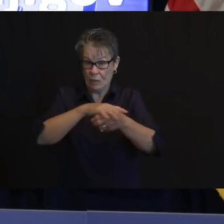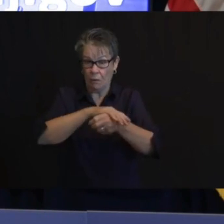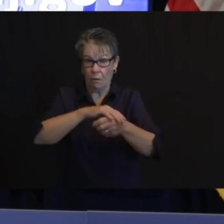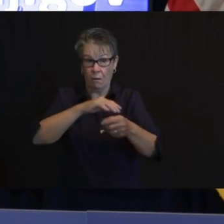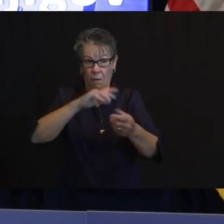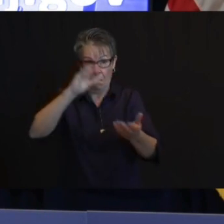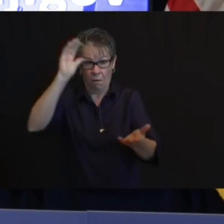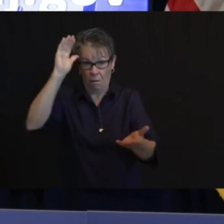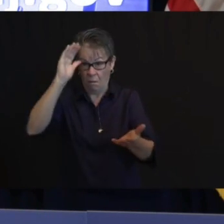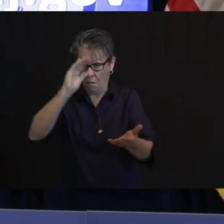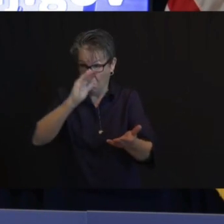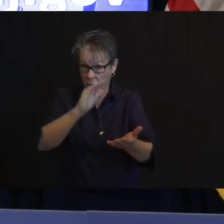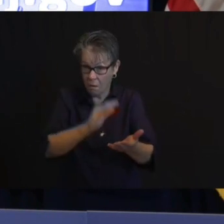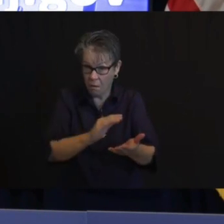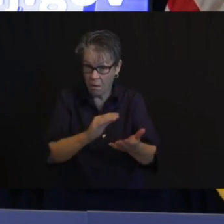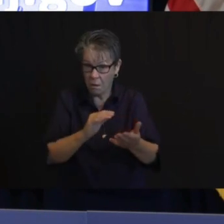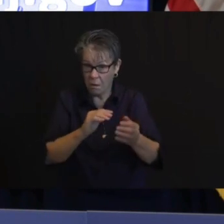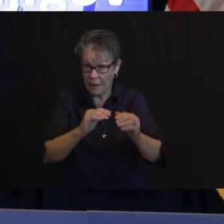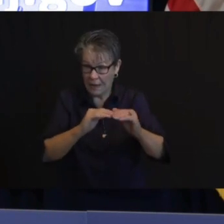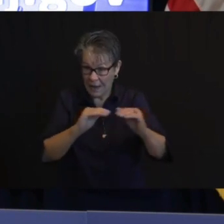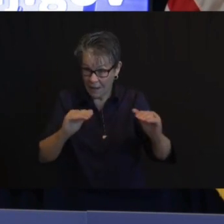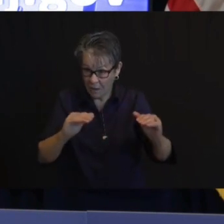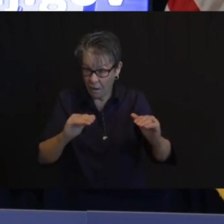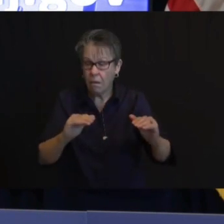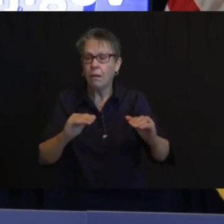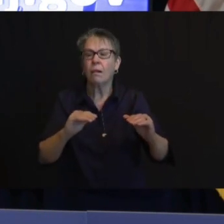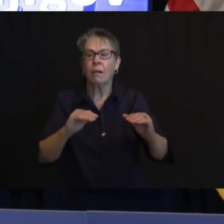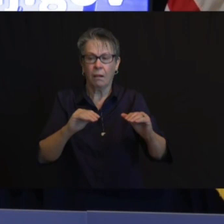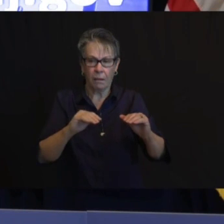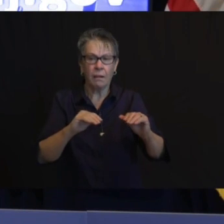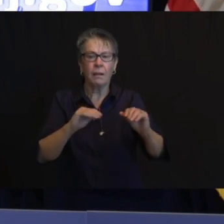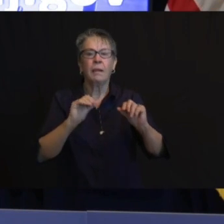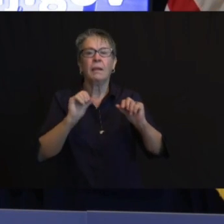Moving on to my daily report, as the governor shared, the hospitals report